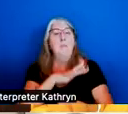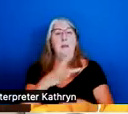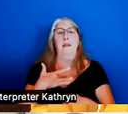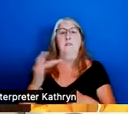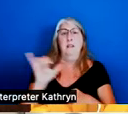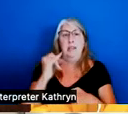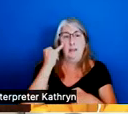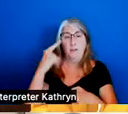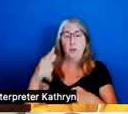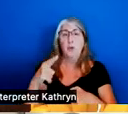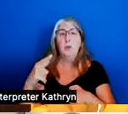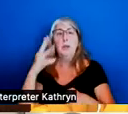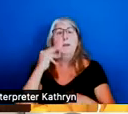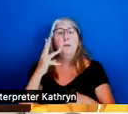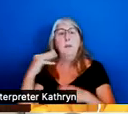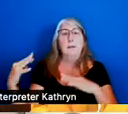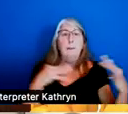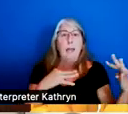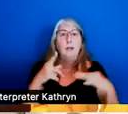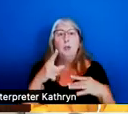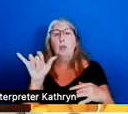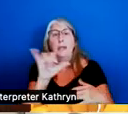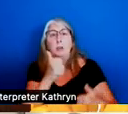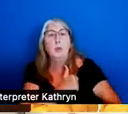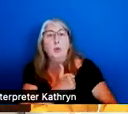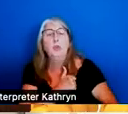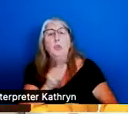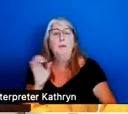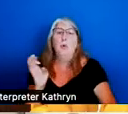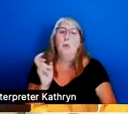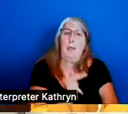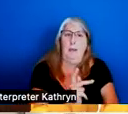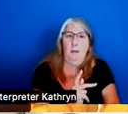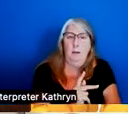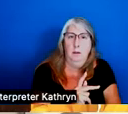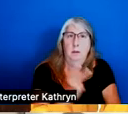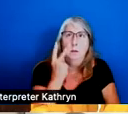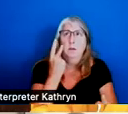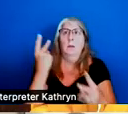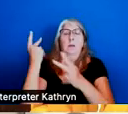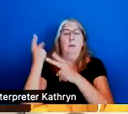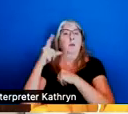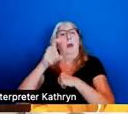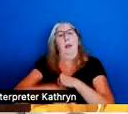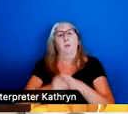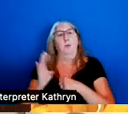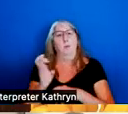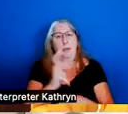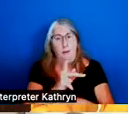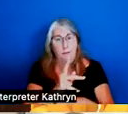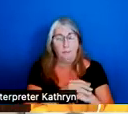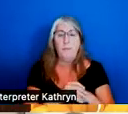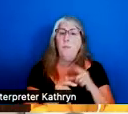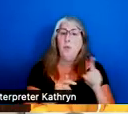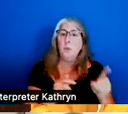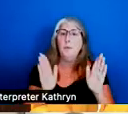a battlefield and you are a soldier, you have to go back. You have to go back. So in this